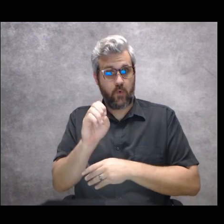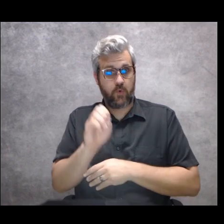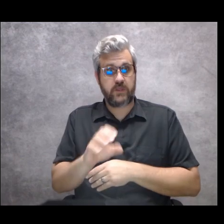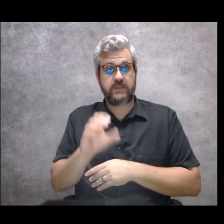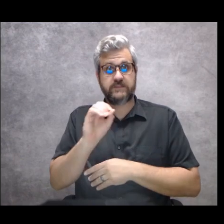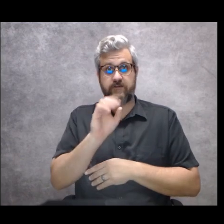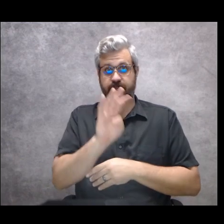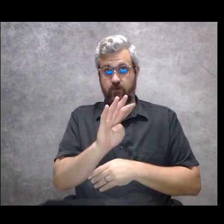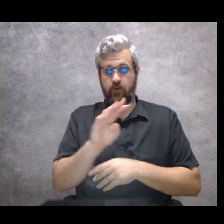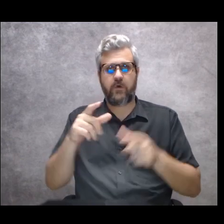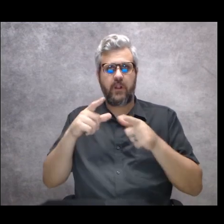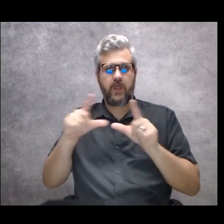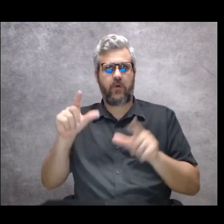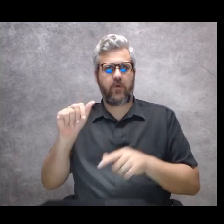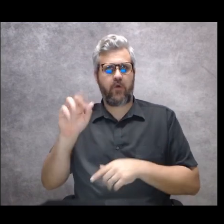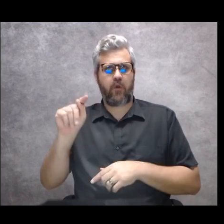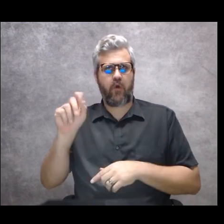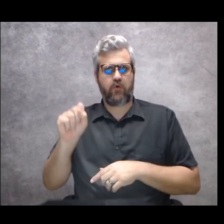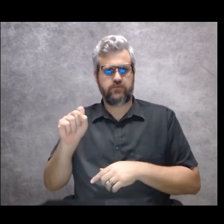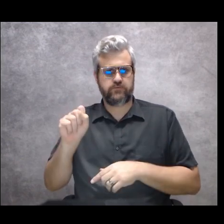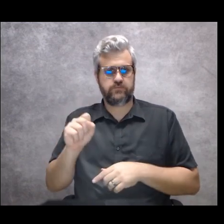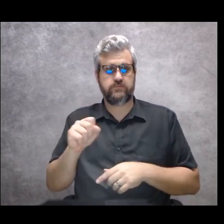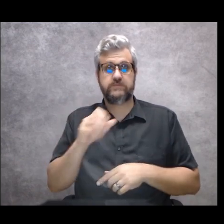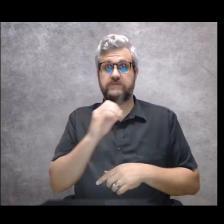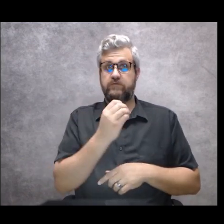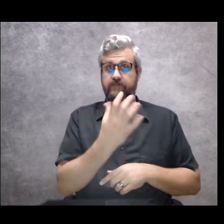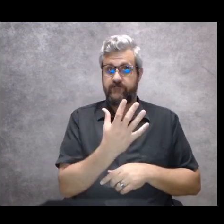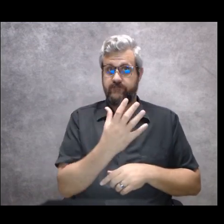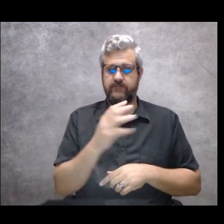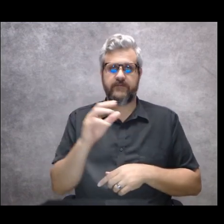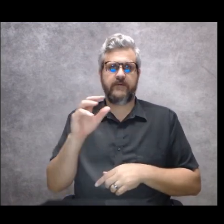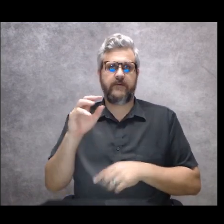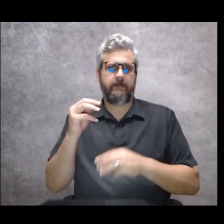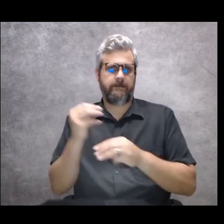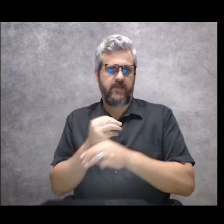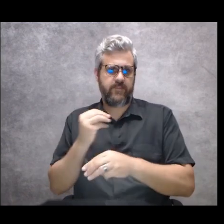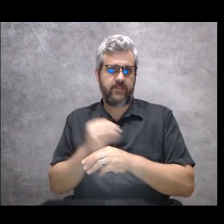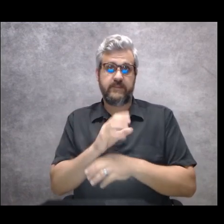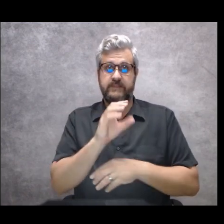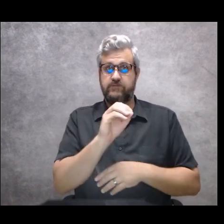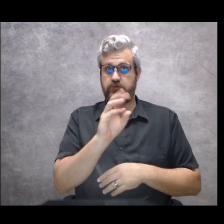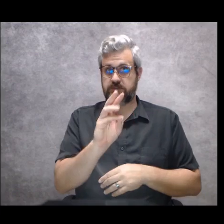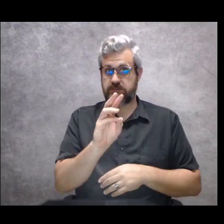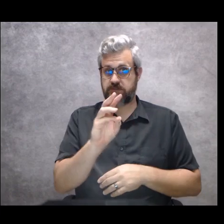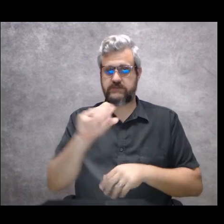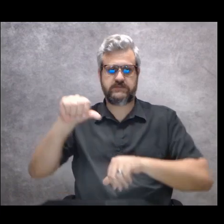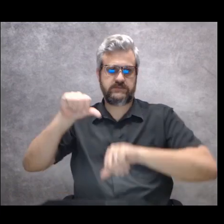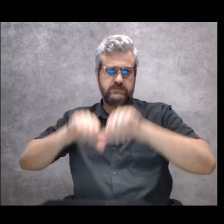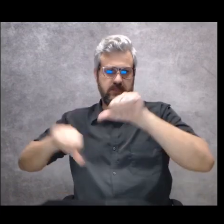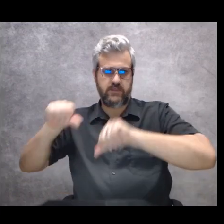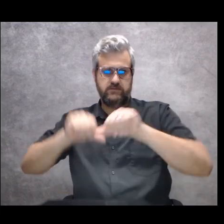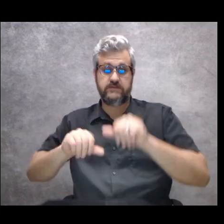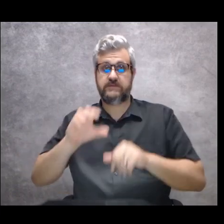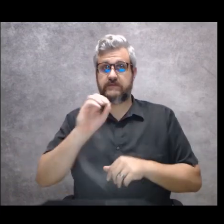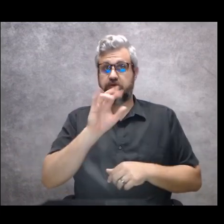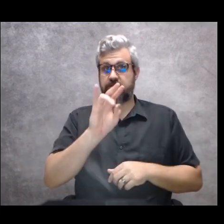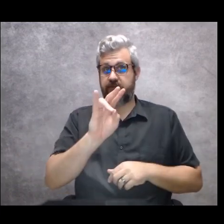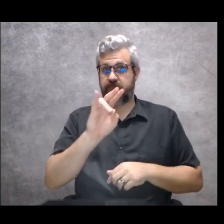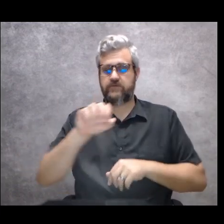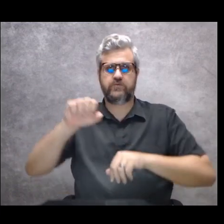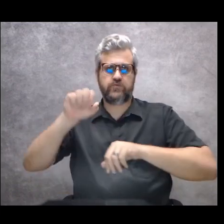arts, 05 for math, 06 for science, and 07 for social studies.